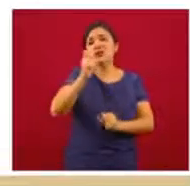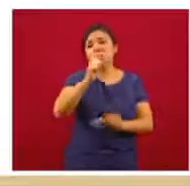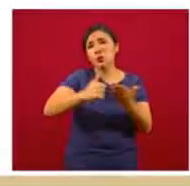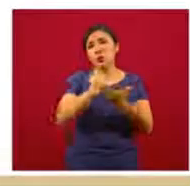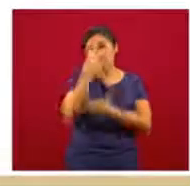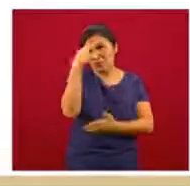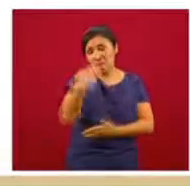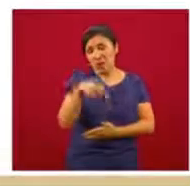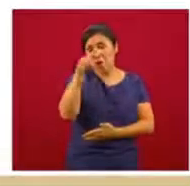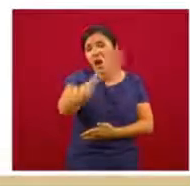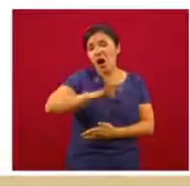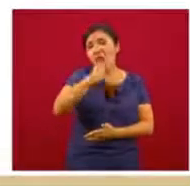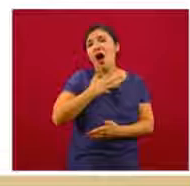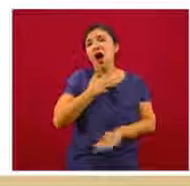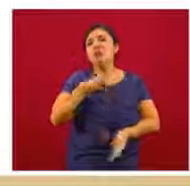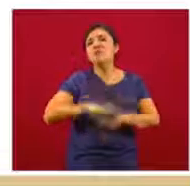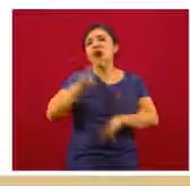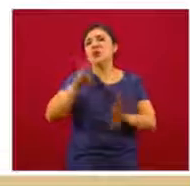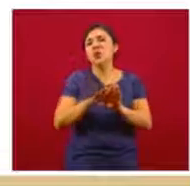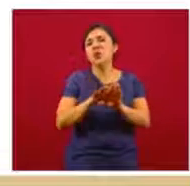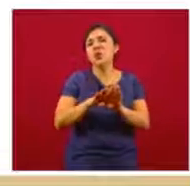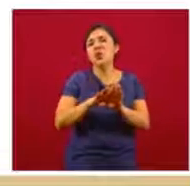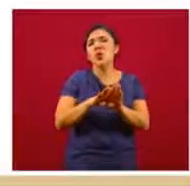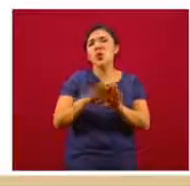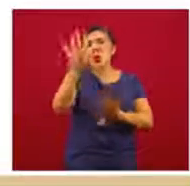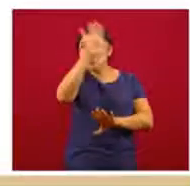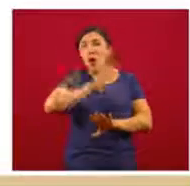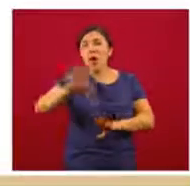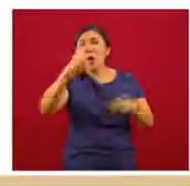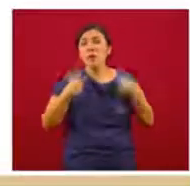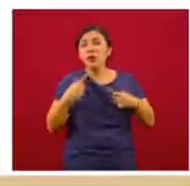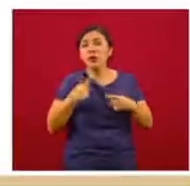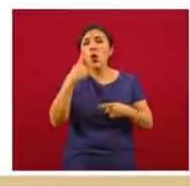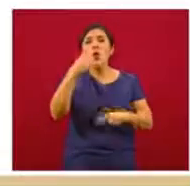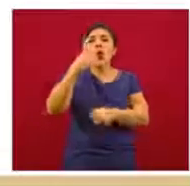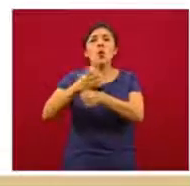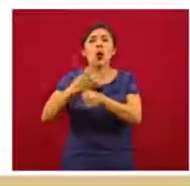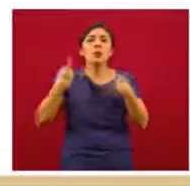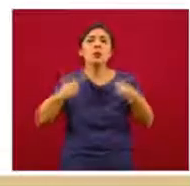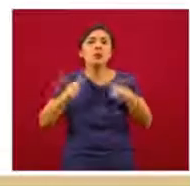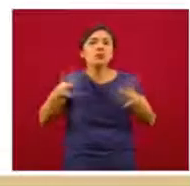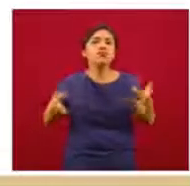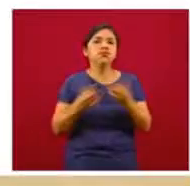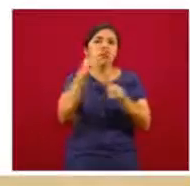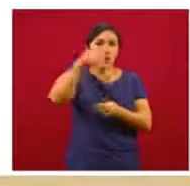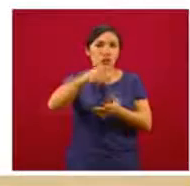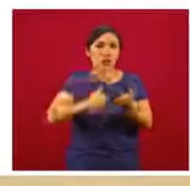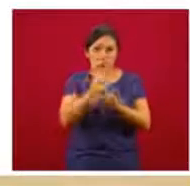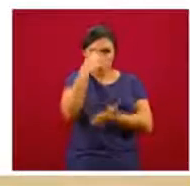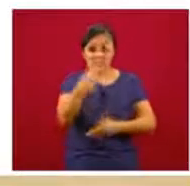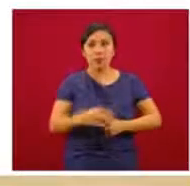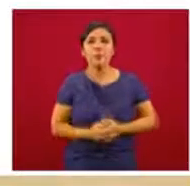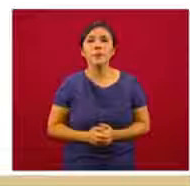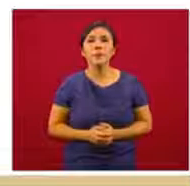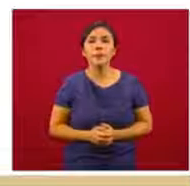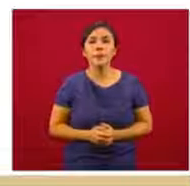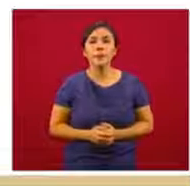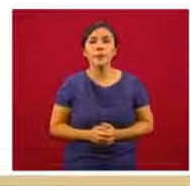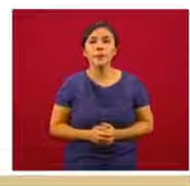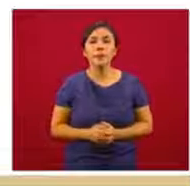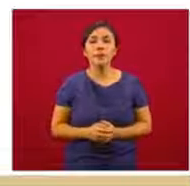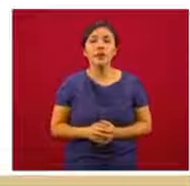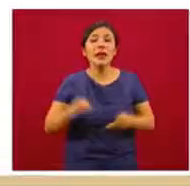been very badly hit is Mexico City, with the fourth of the population.